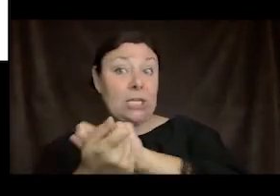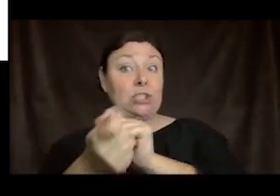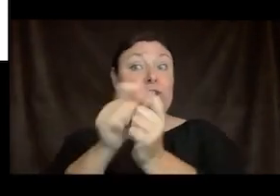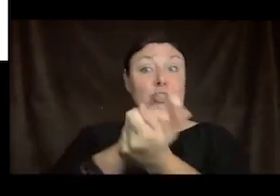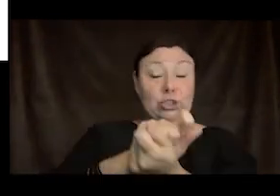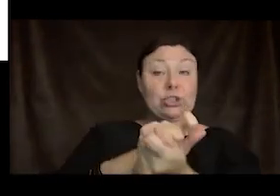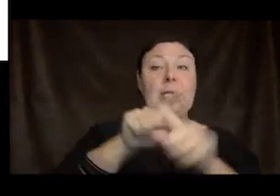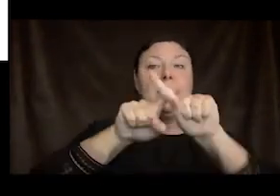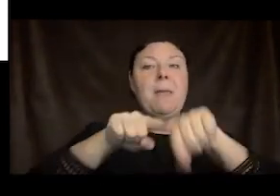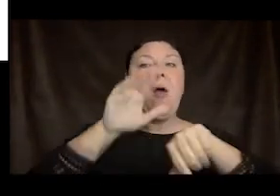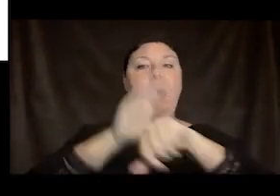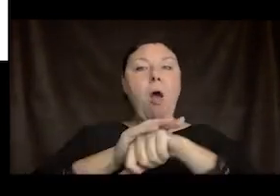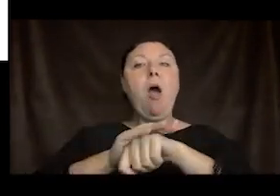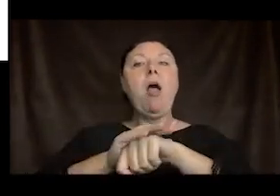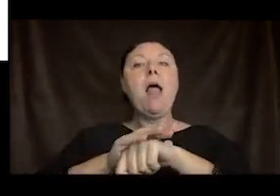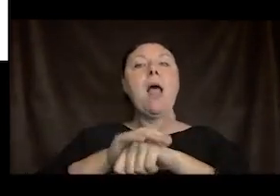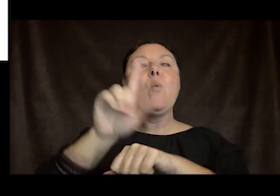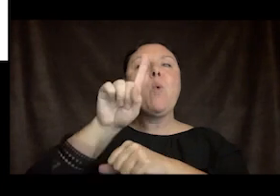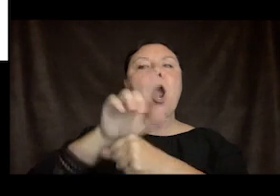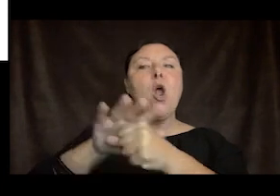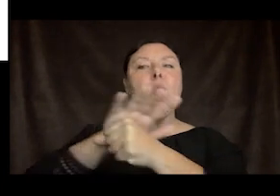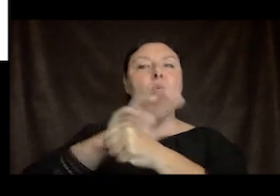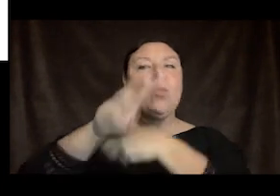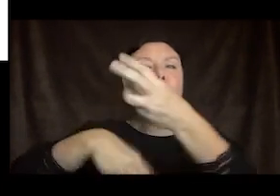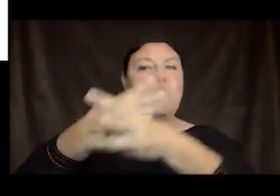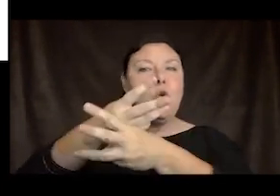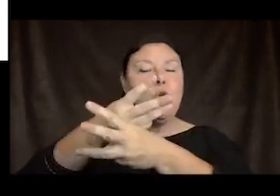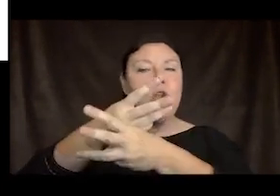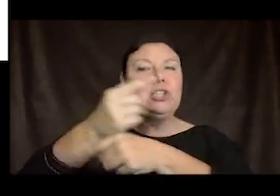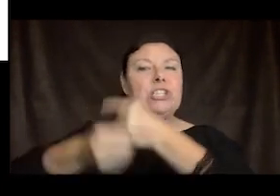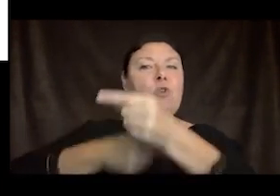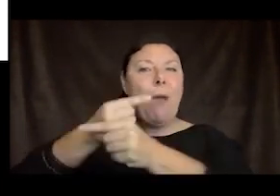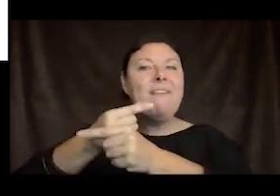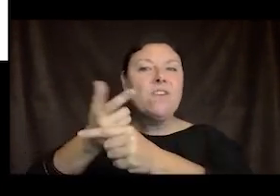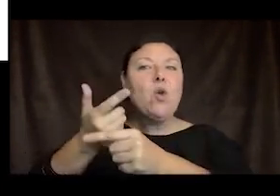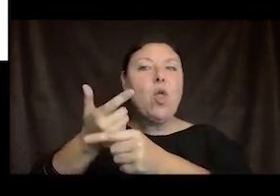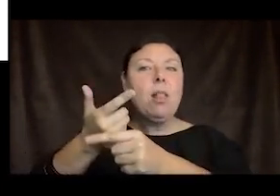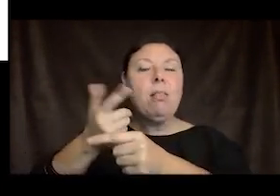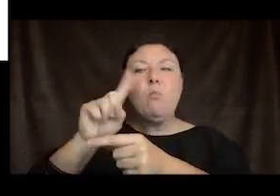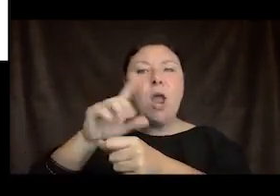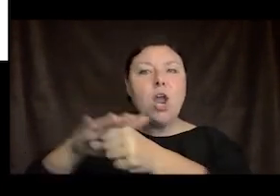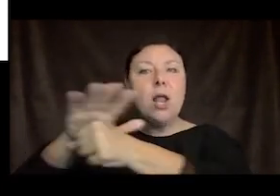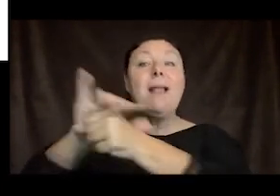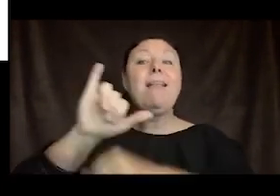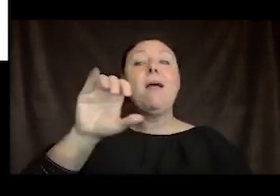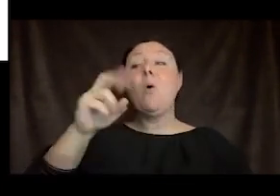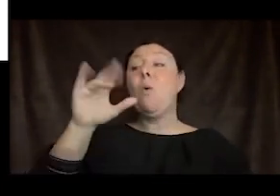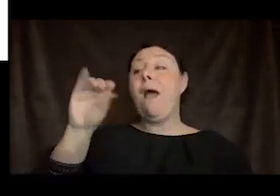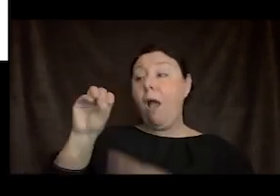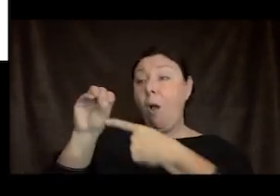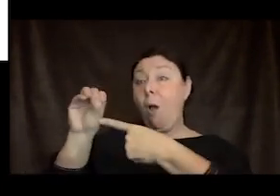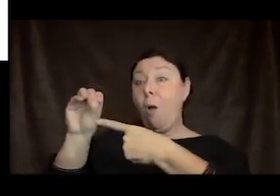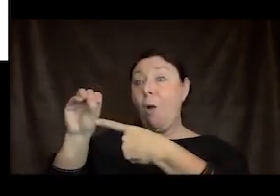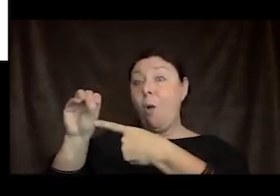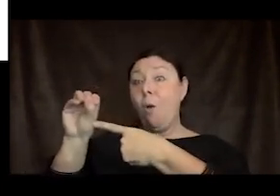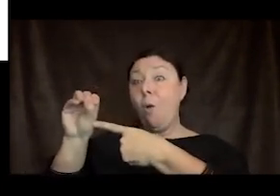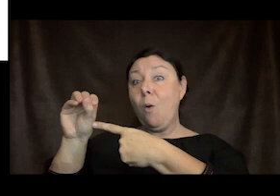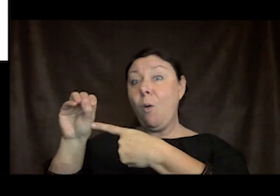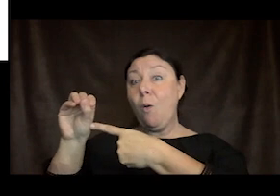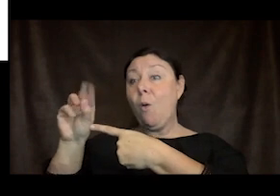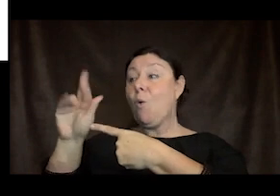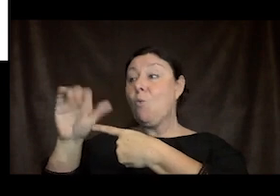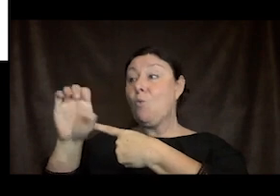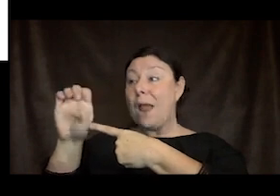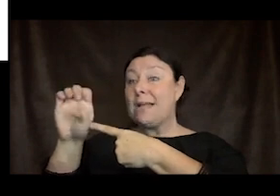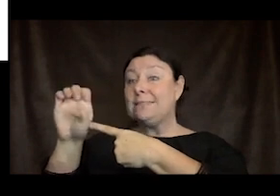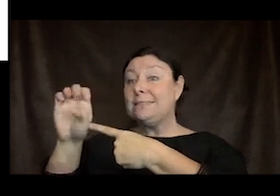historical considerations. So what it means to experience race in Central Ohio is not the same